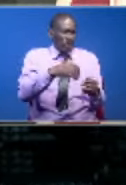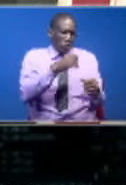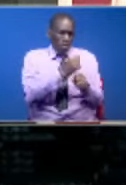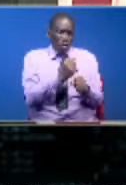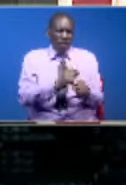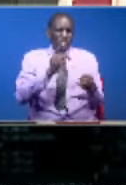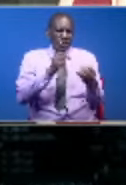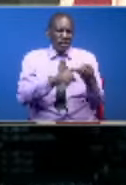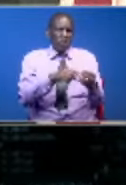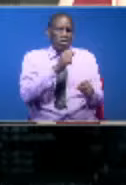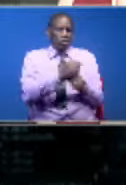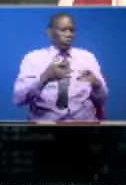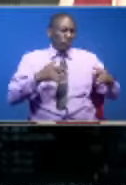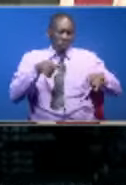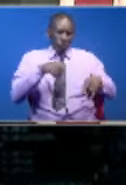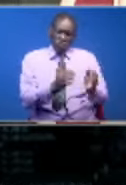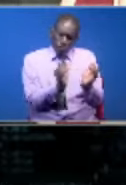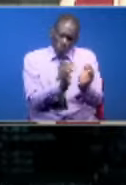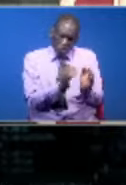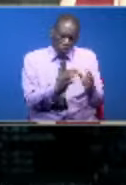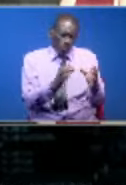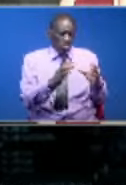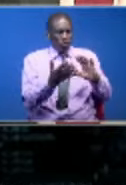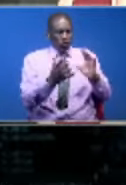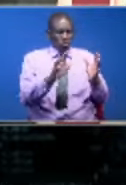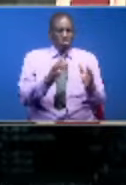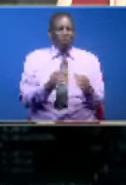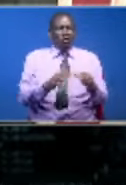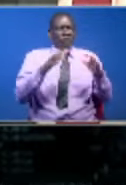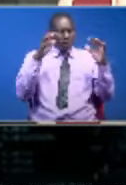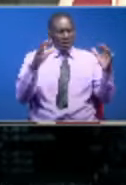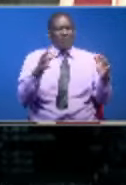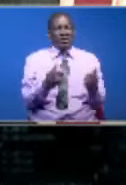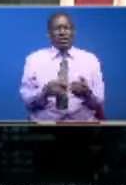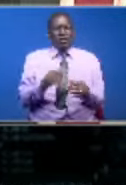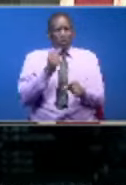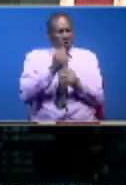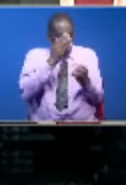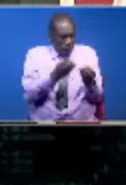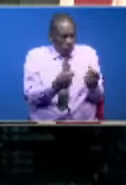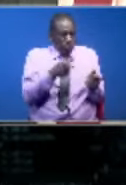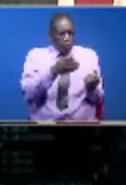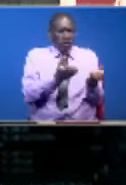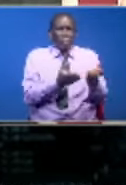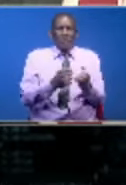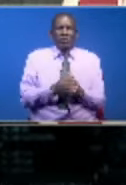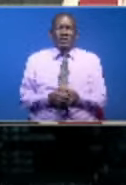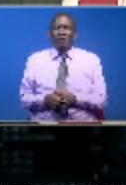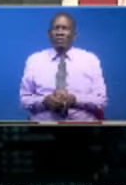do you consider yourself small, medium-sized, or where do you place yourself? And do you think there are solutions for this kind of businesses?